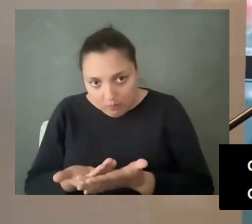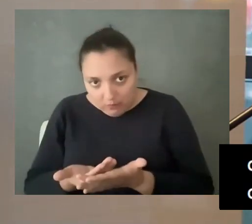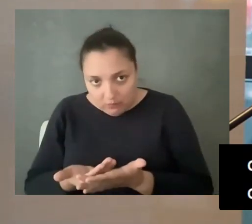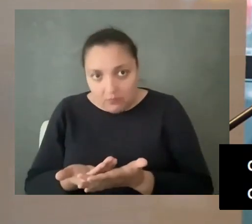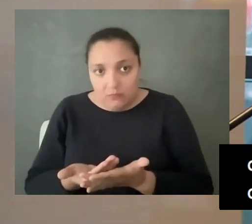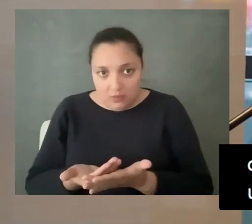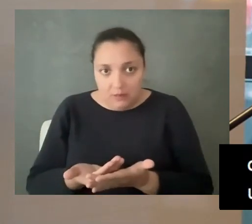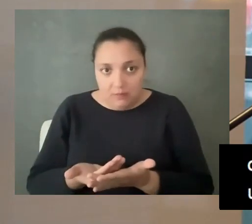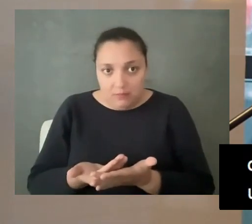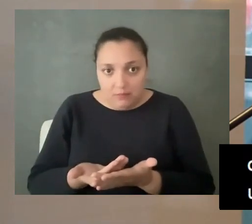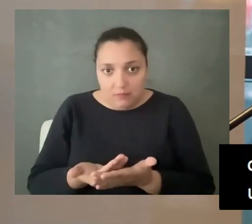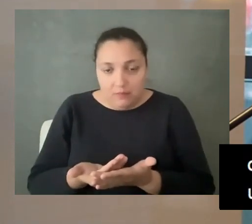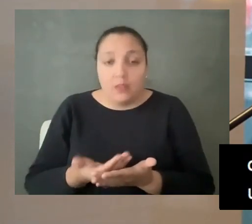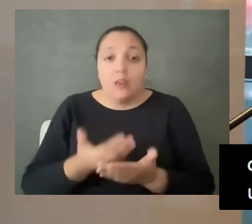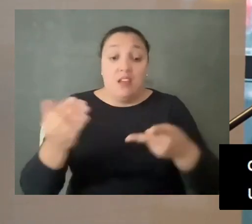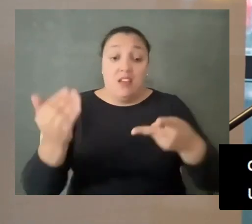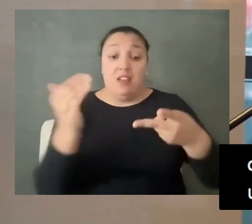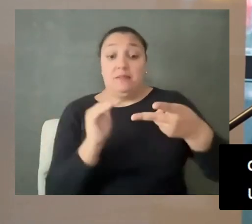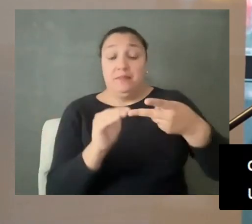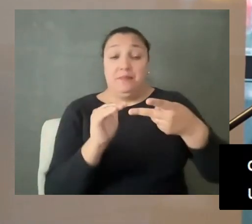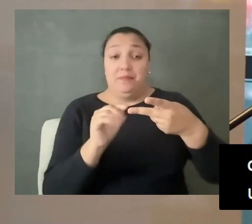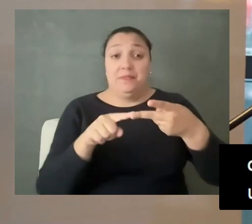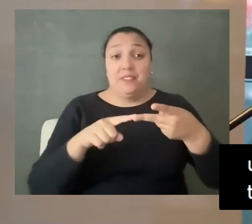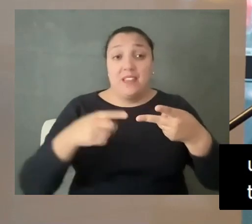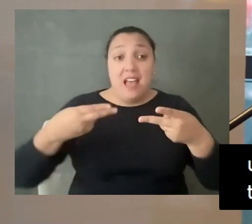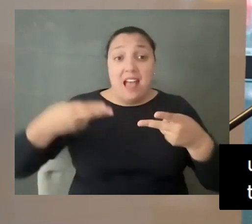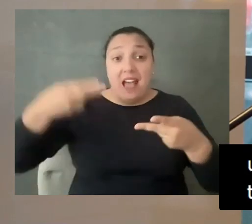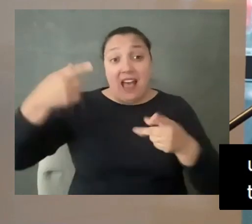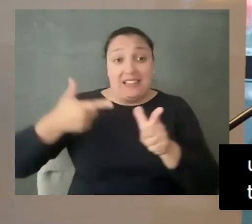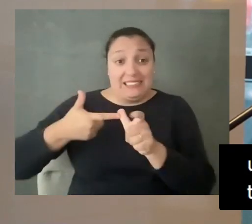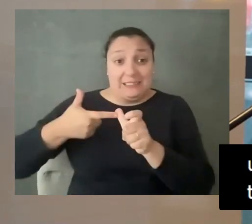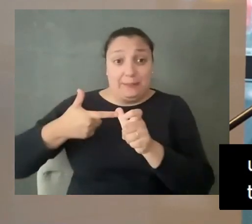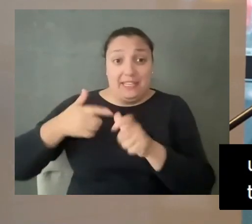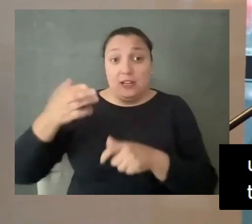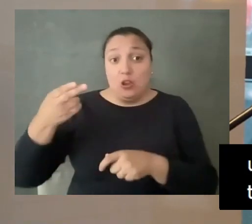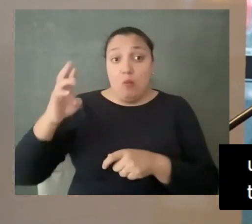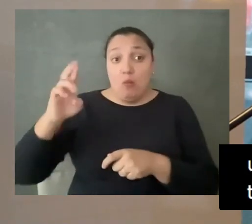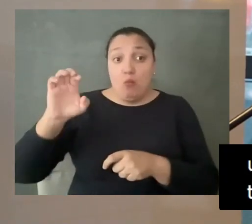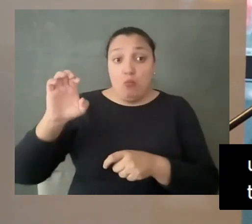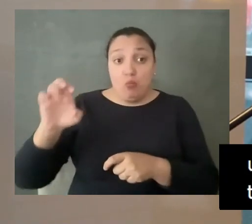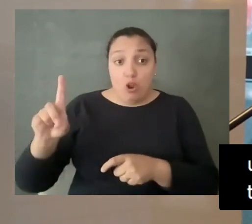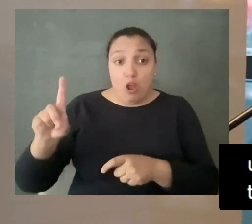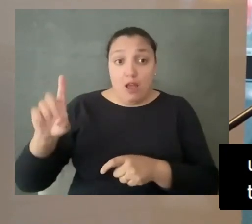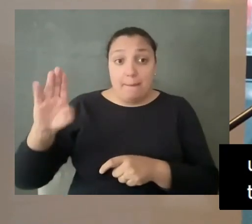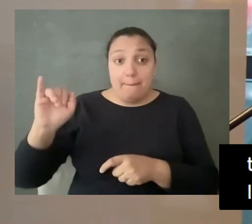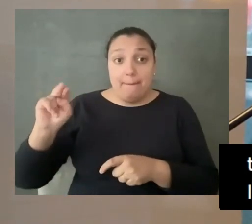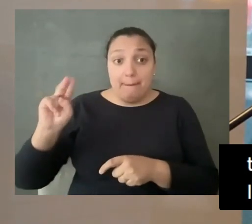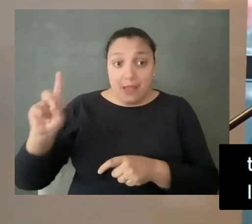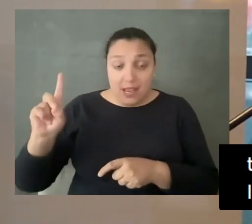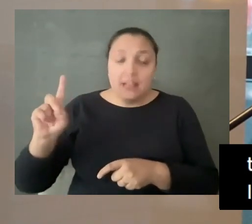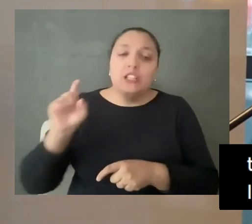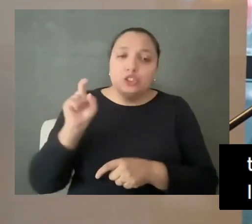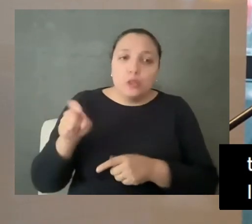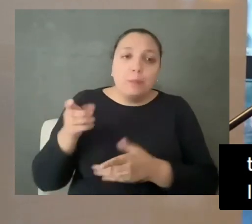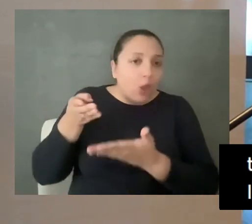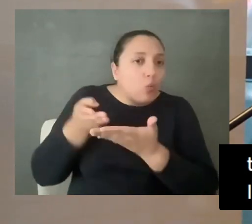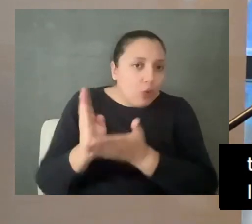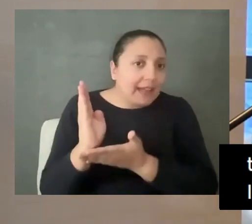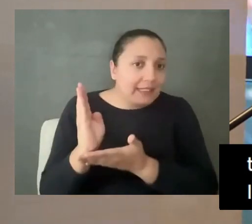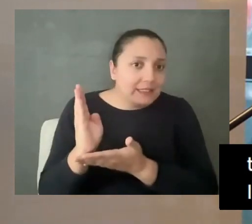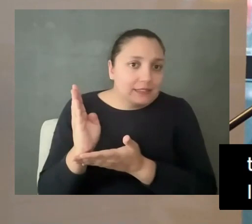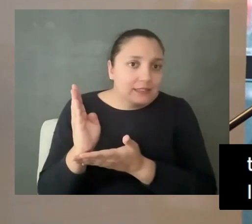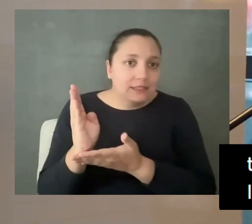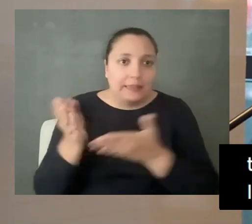which is access to high-speed broadband. Access to high-speed broadband needs to be a right in the state of New York. It is as